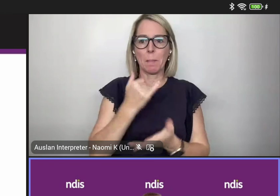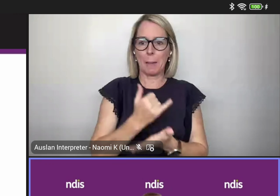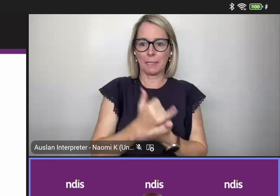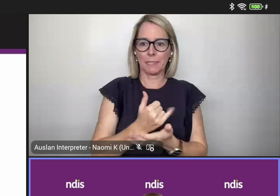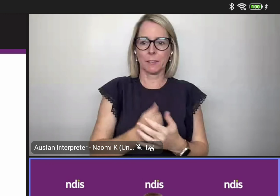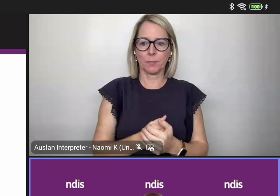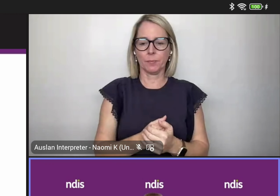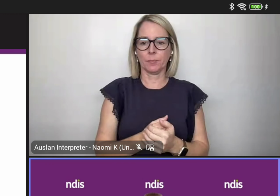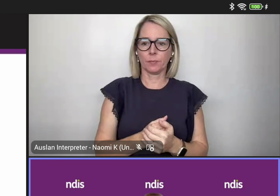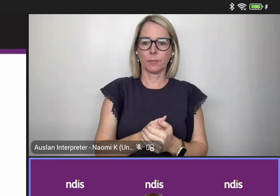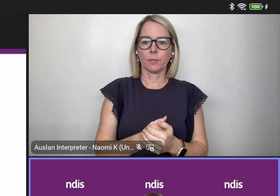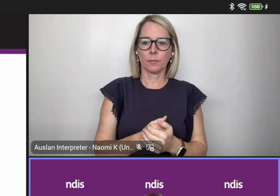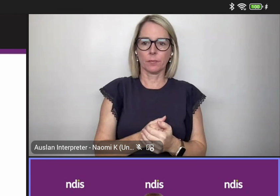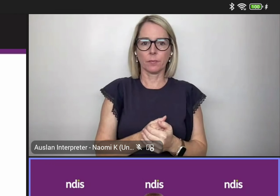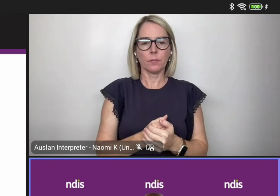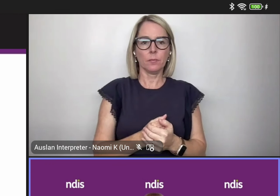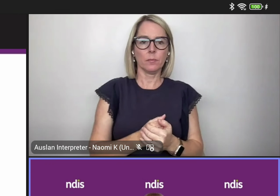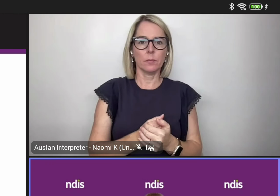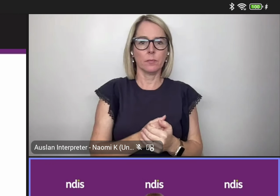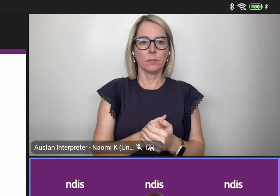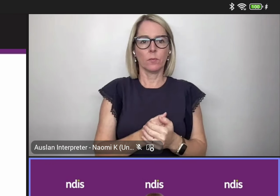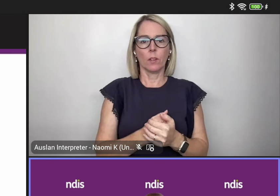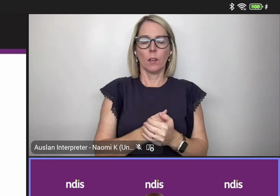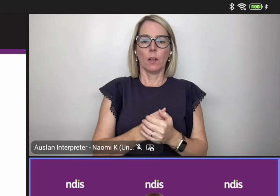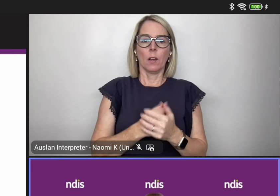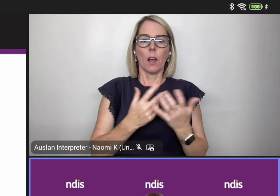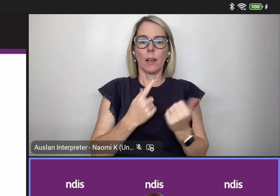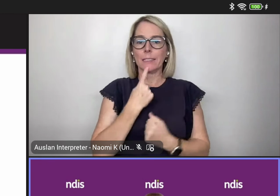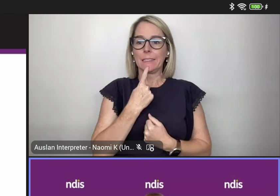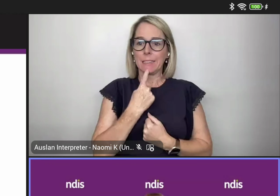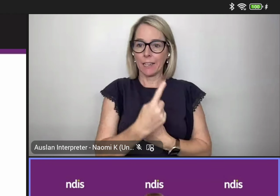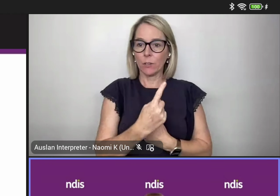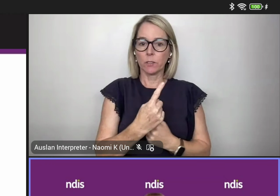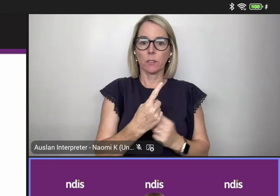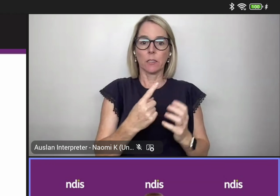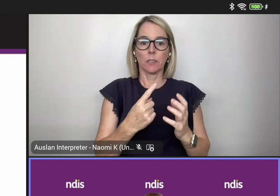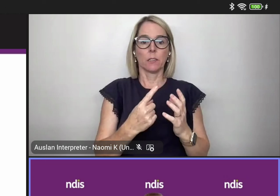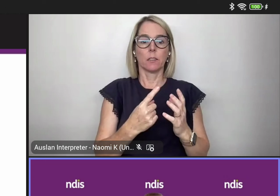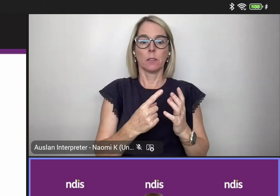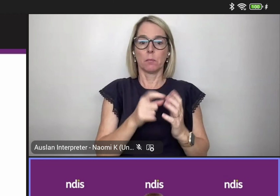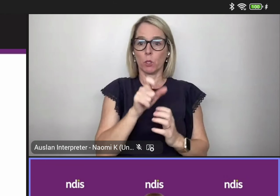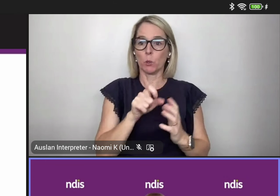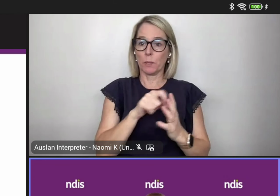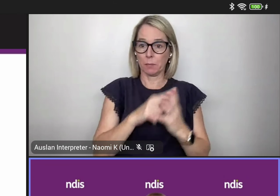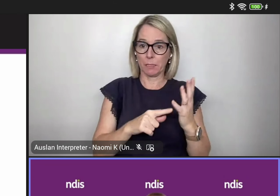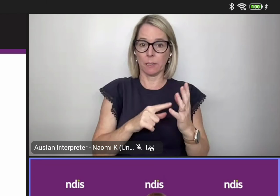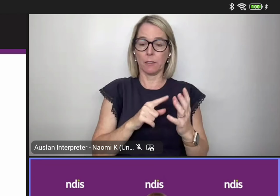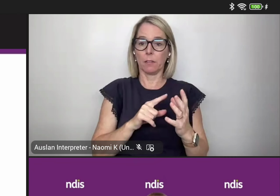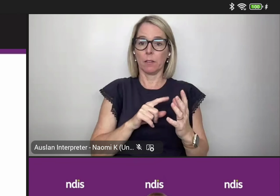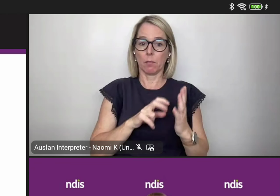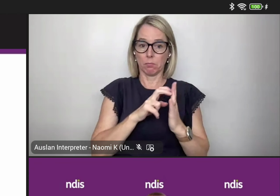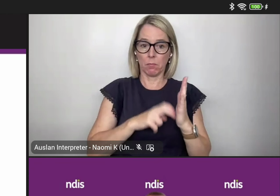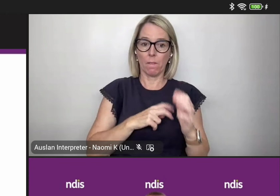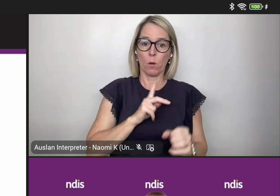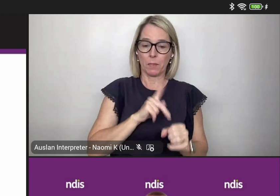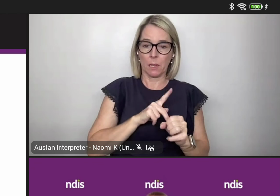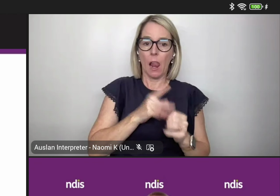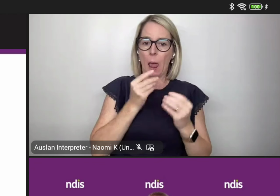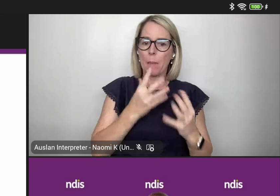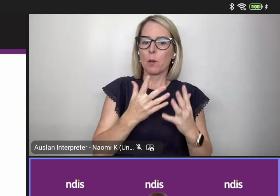A notice of impairments tells the NDIS participant which categories of impairments were used to meet the access requirements.